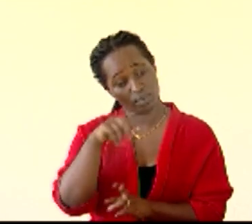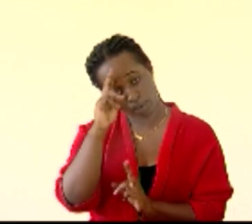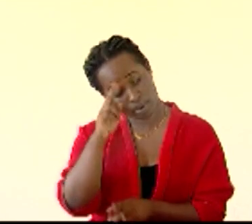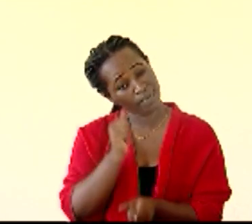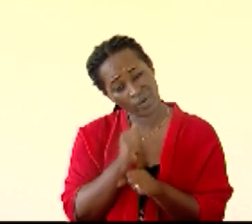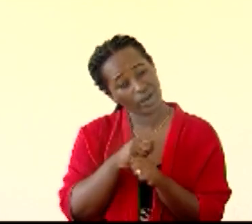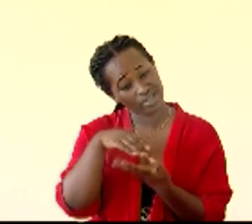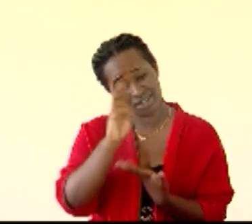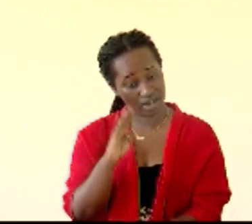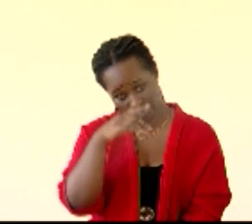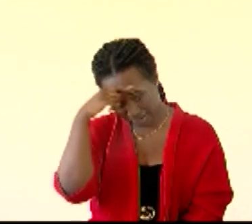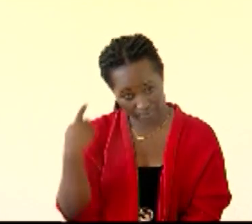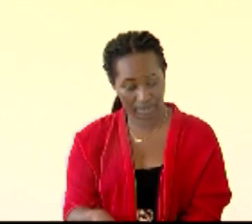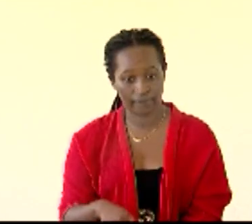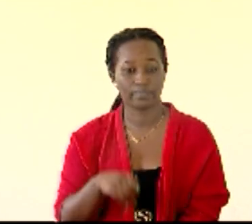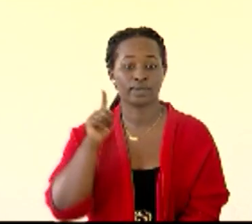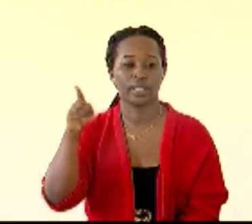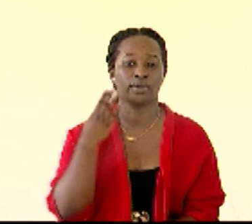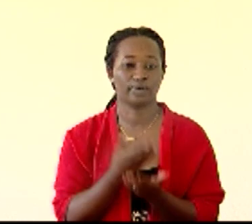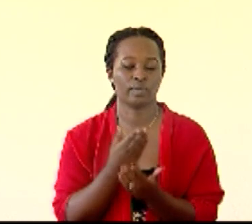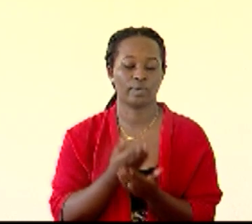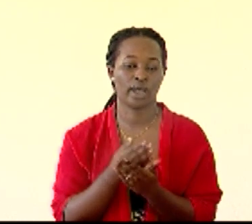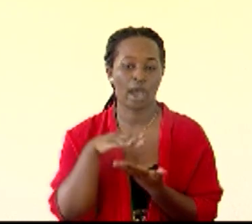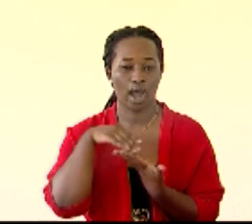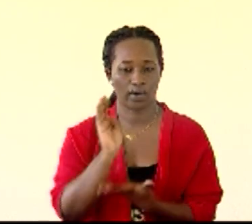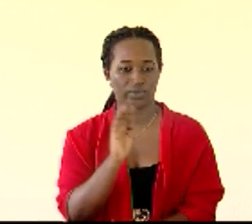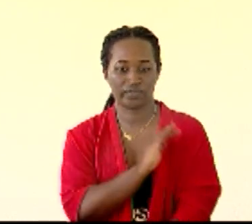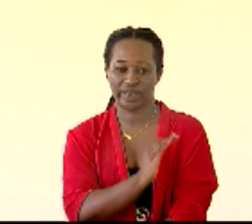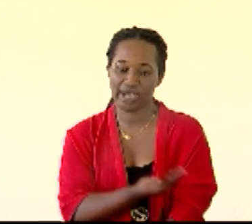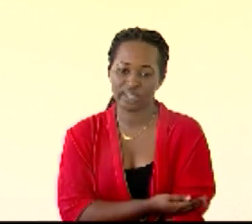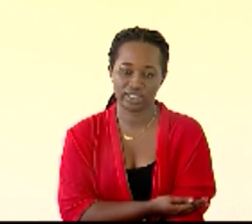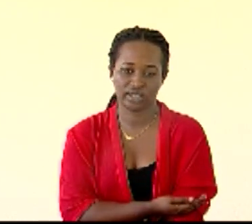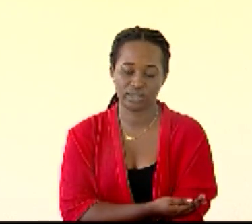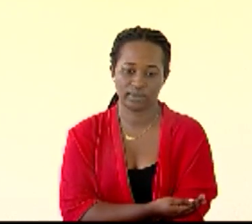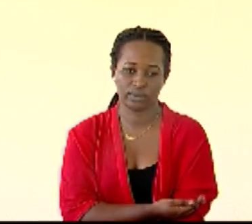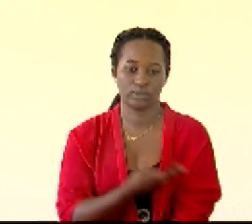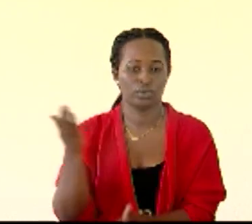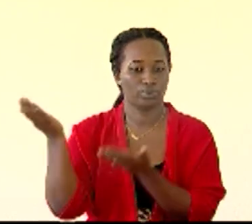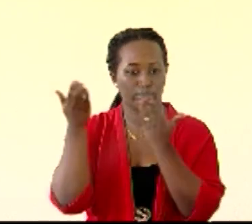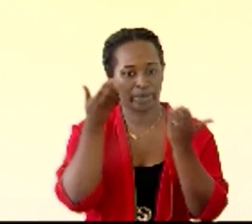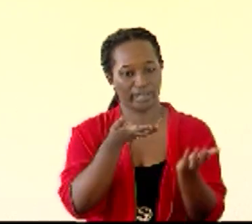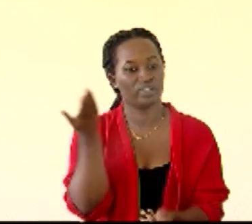here we go. It will require us a lot of energy to bring it back.